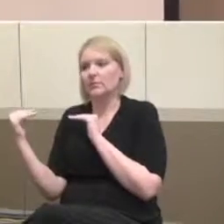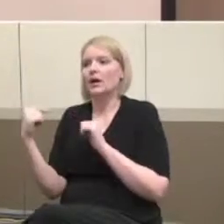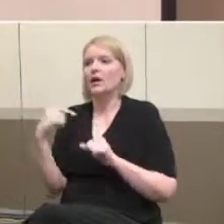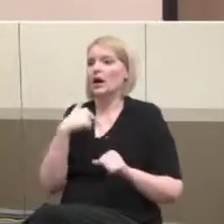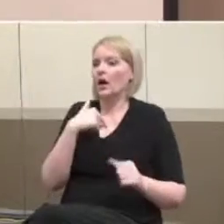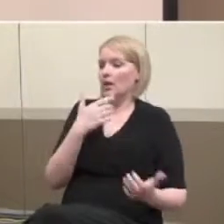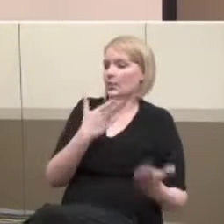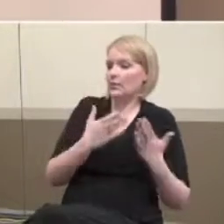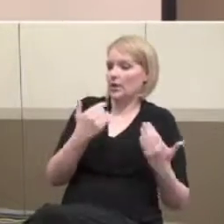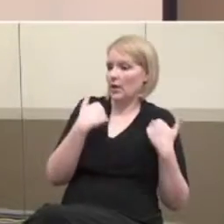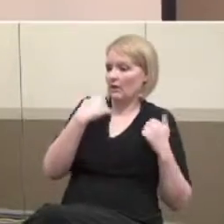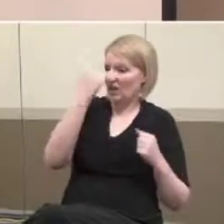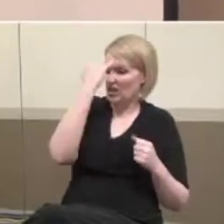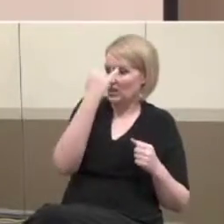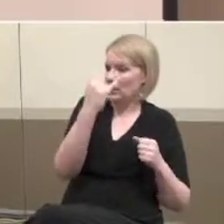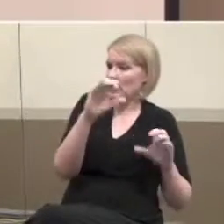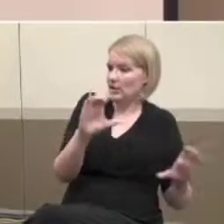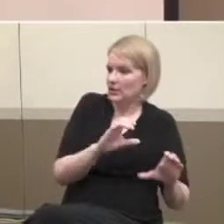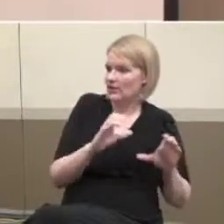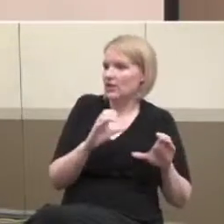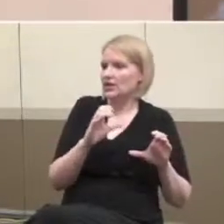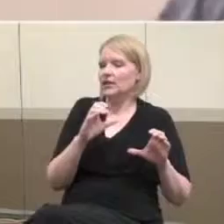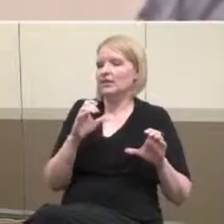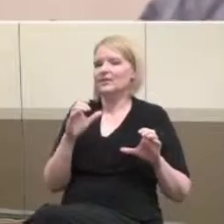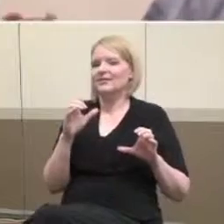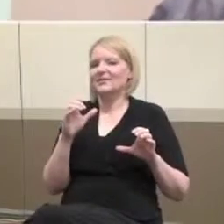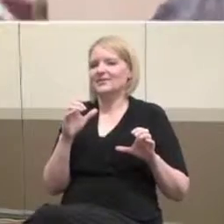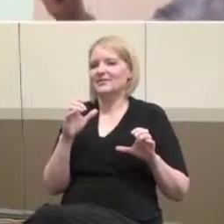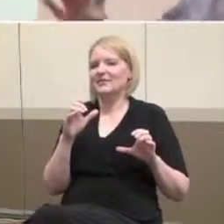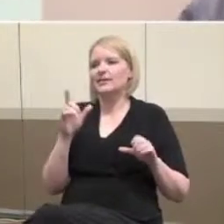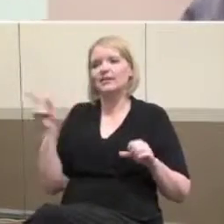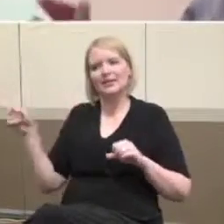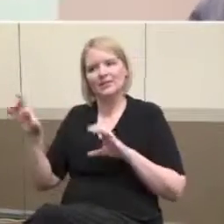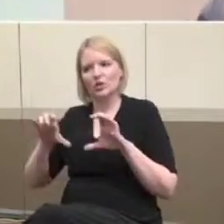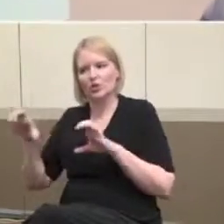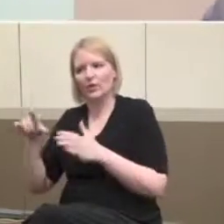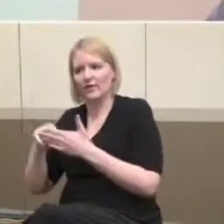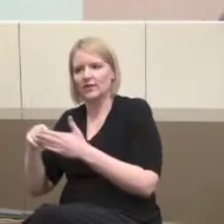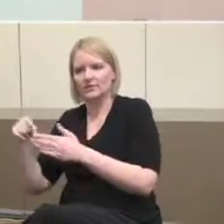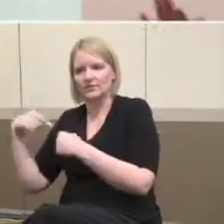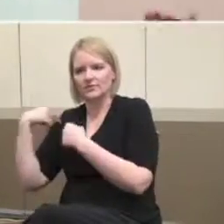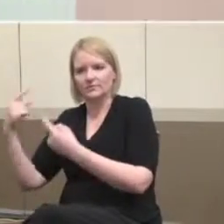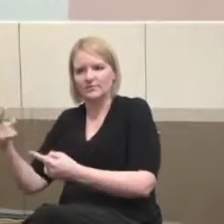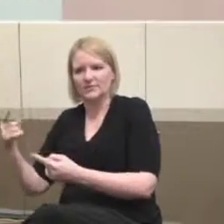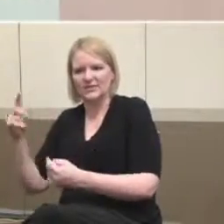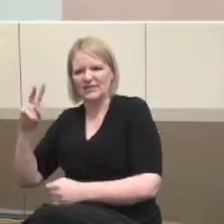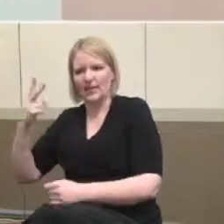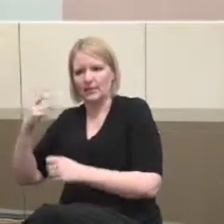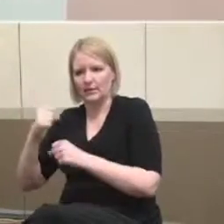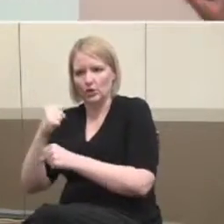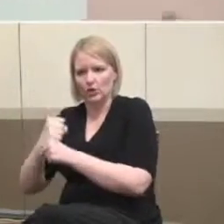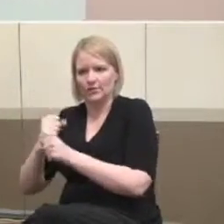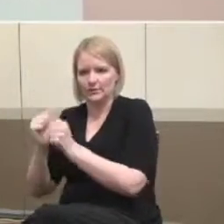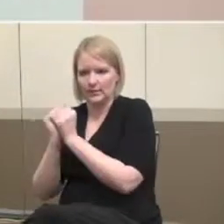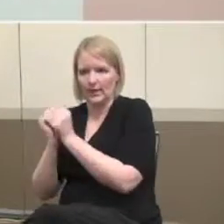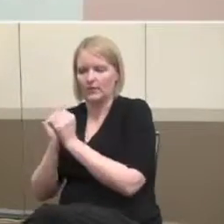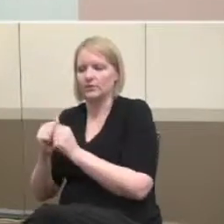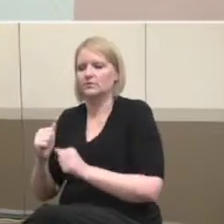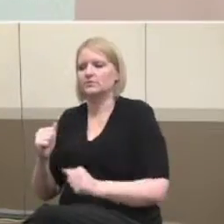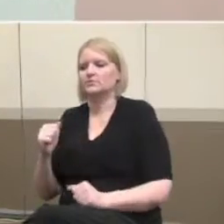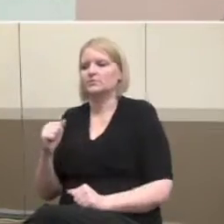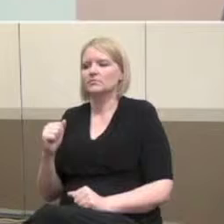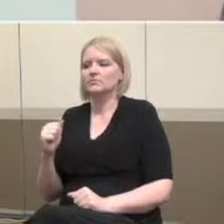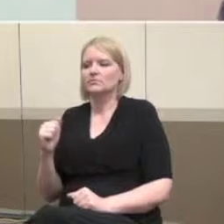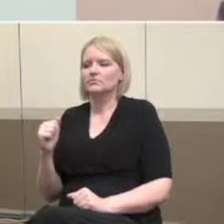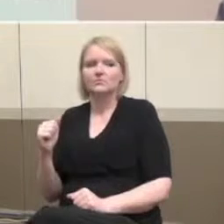may have an idea or an activity, and he's been doing it long enough now, we're in our second year together, where